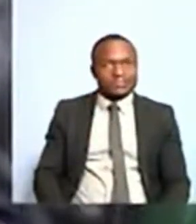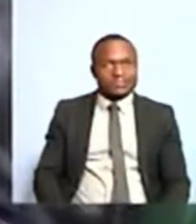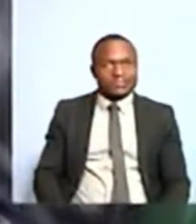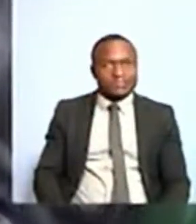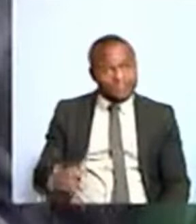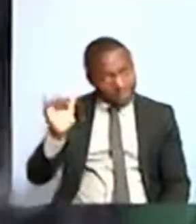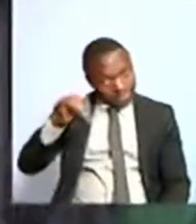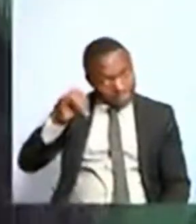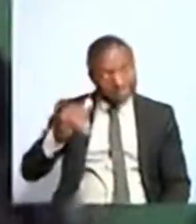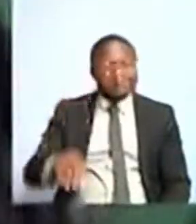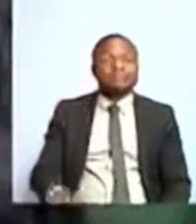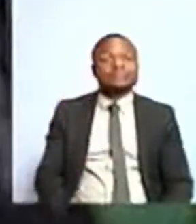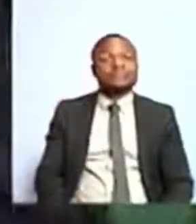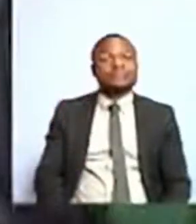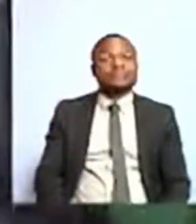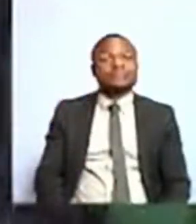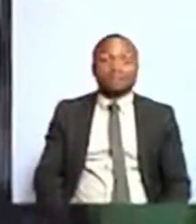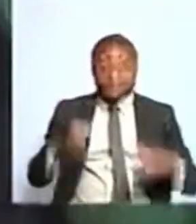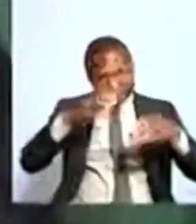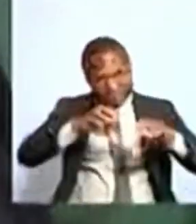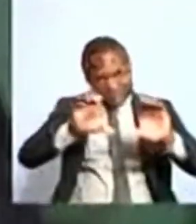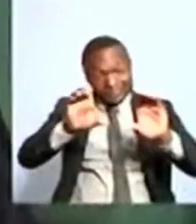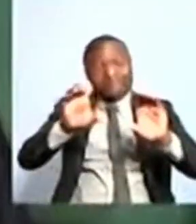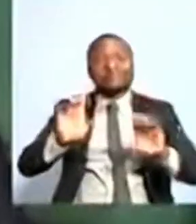Yes. So let's proceed.